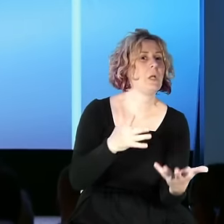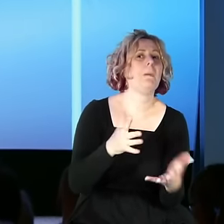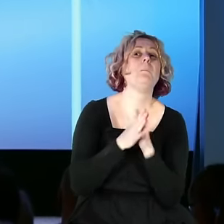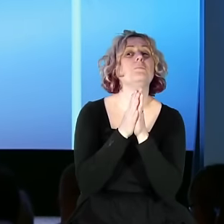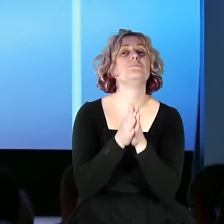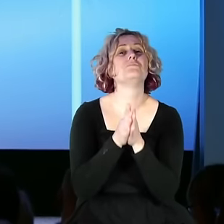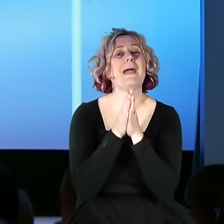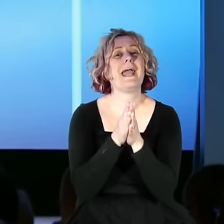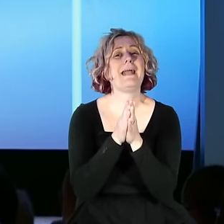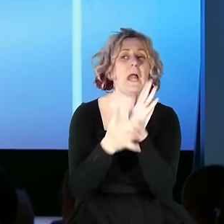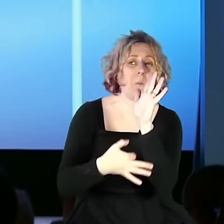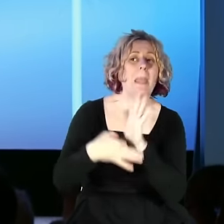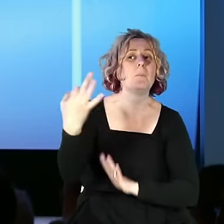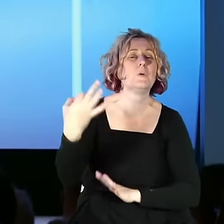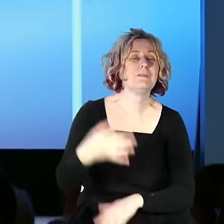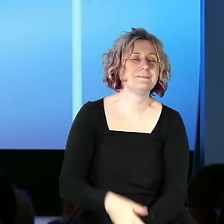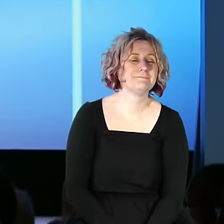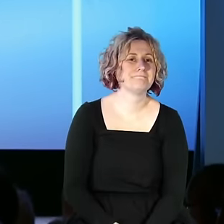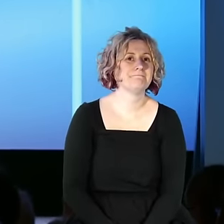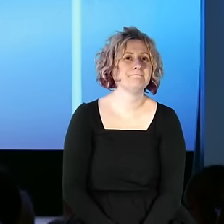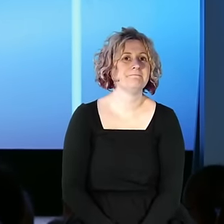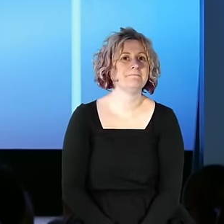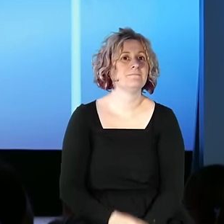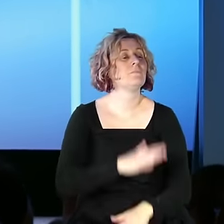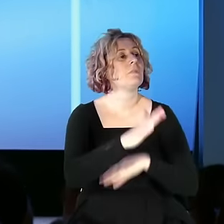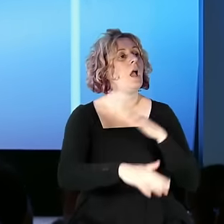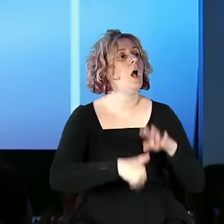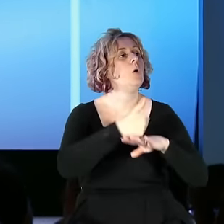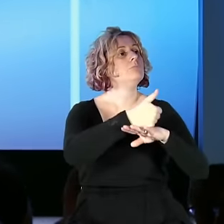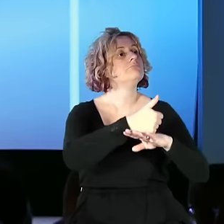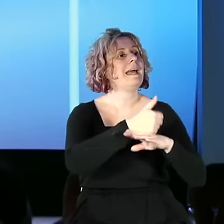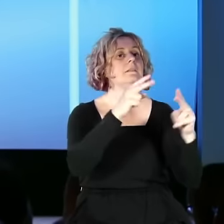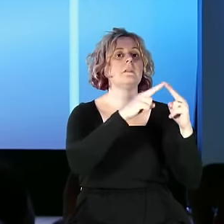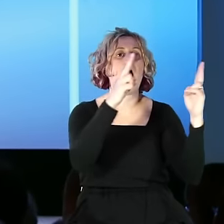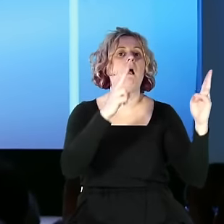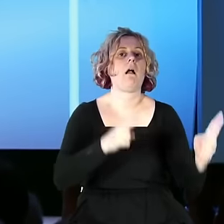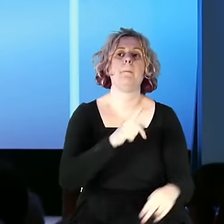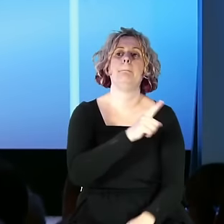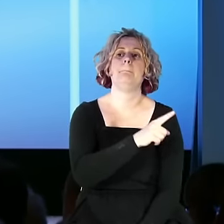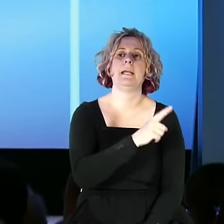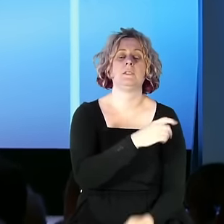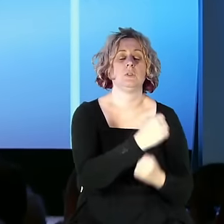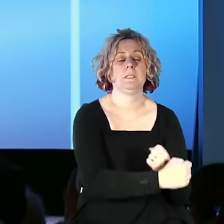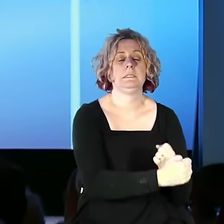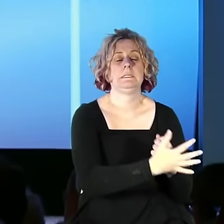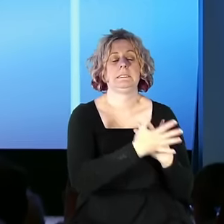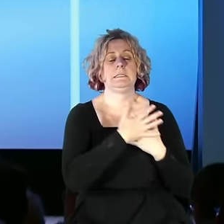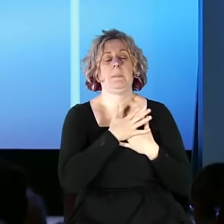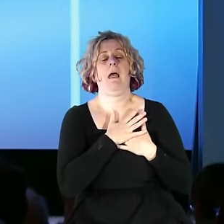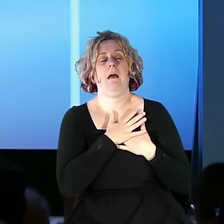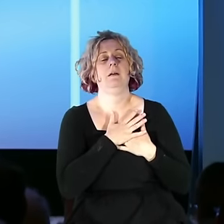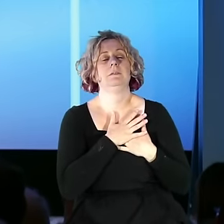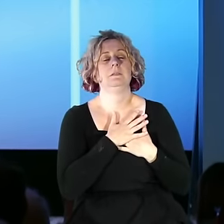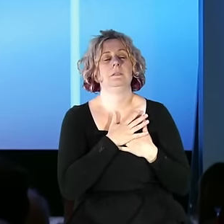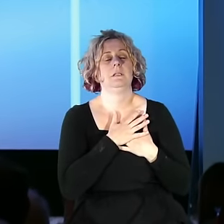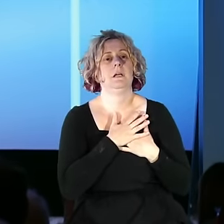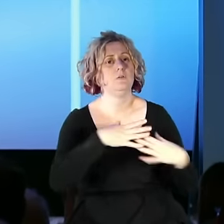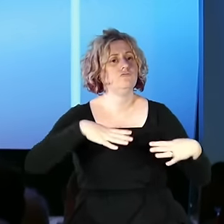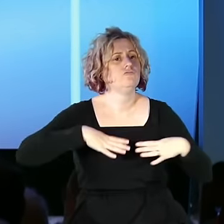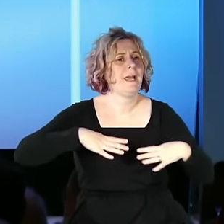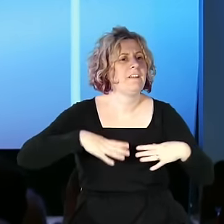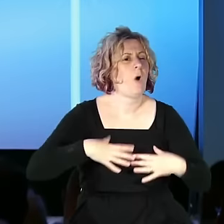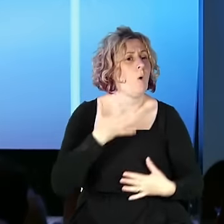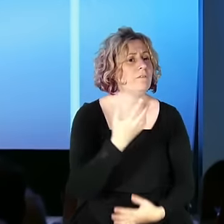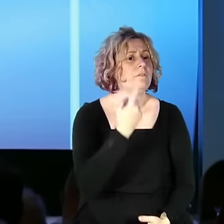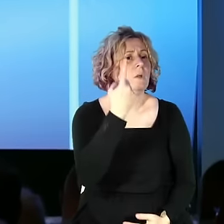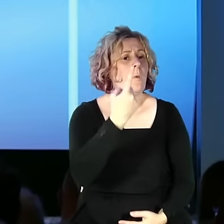weather. Base Camp is here to inspire and resource you for the next 51 weeks of the year.